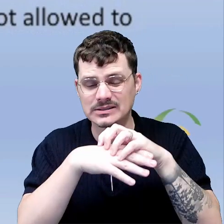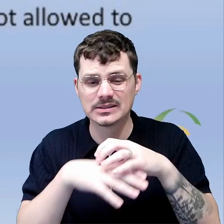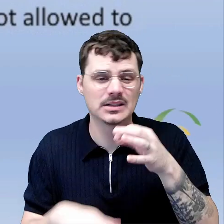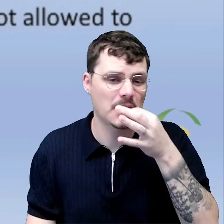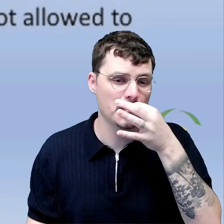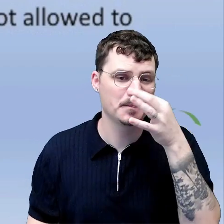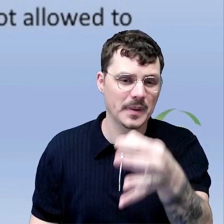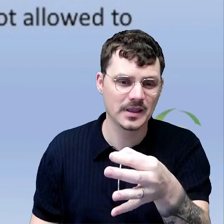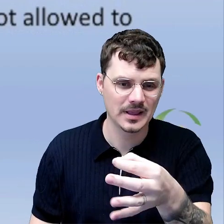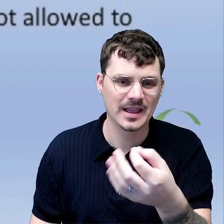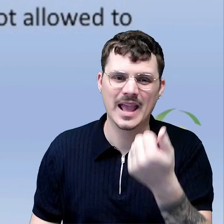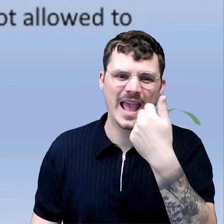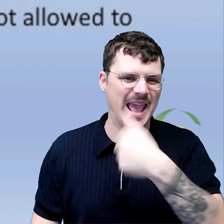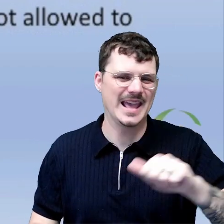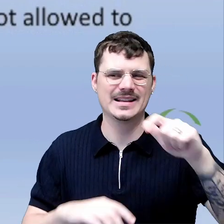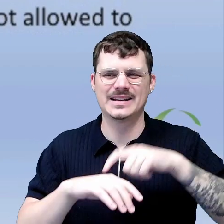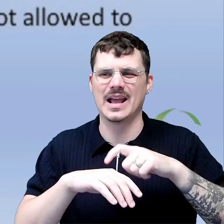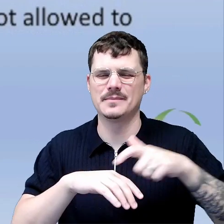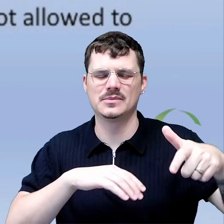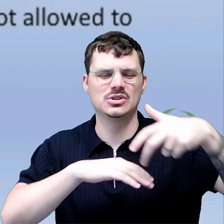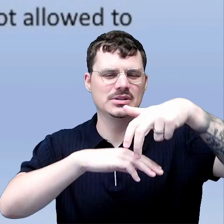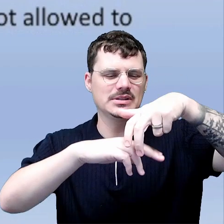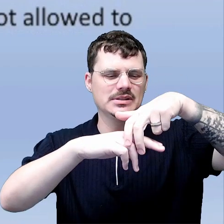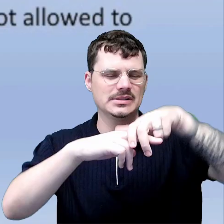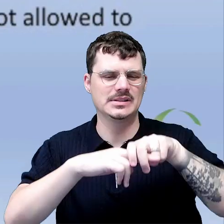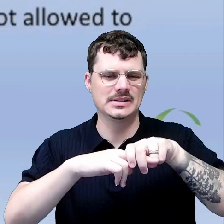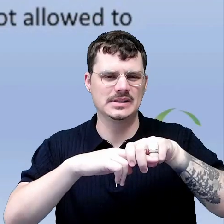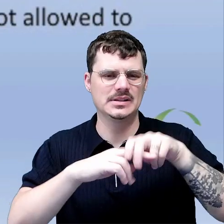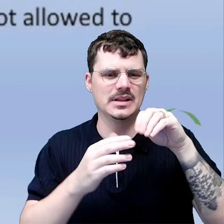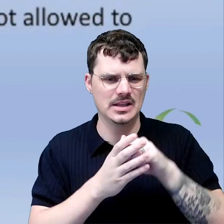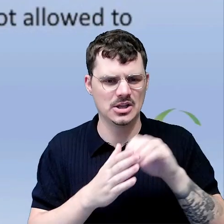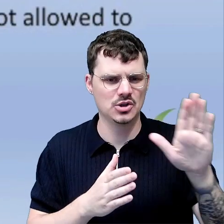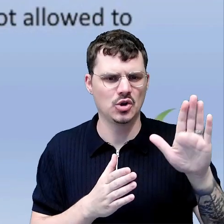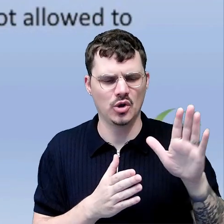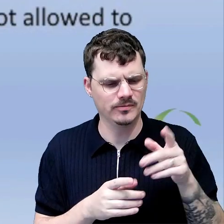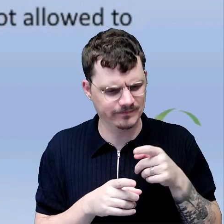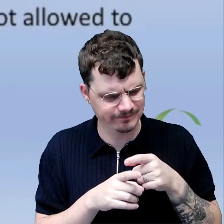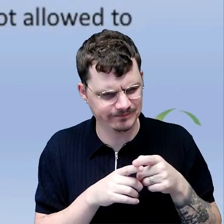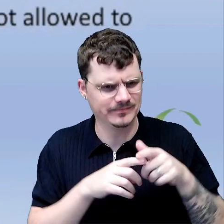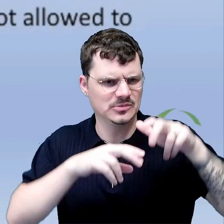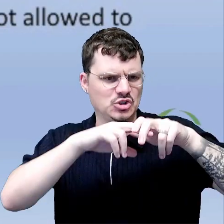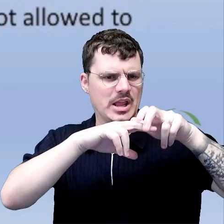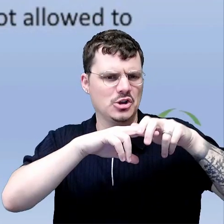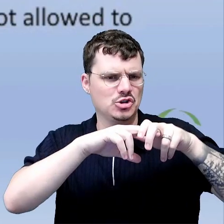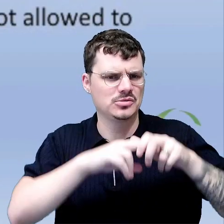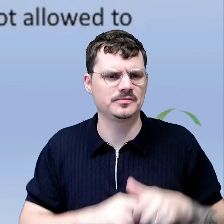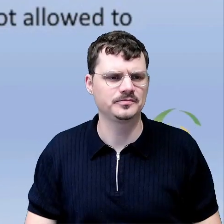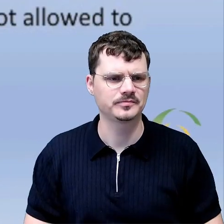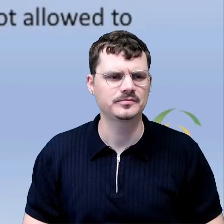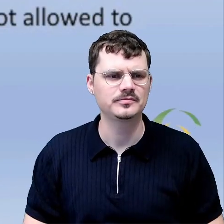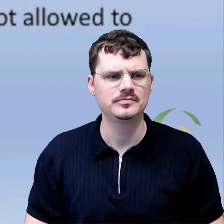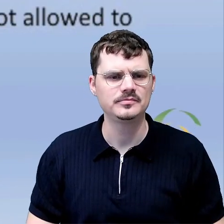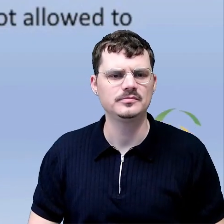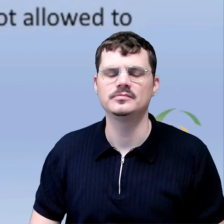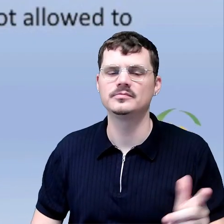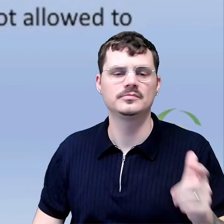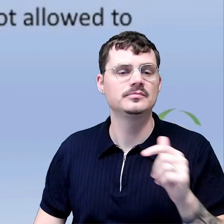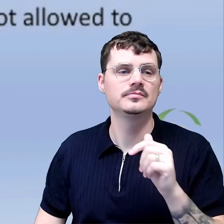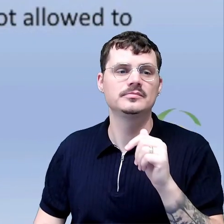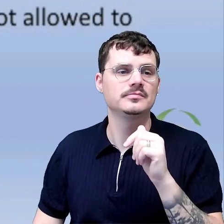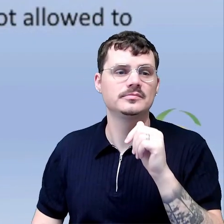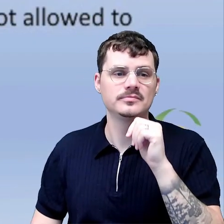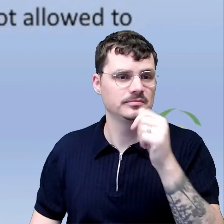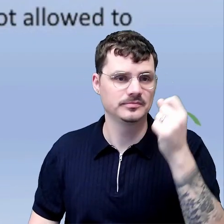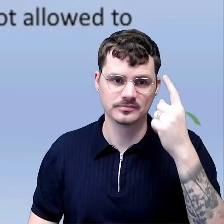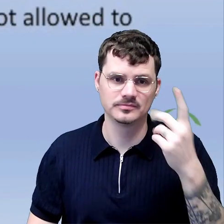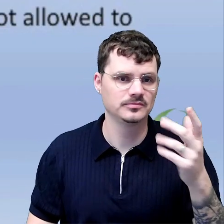spits anytime she's seated in her custom chair. She's not walked